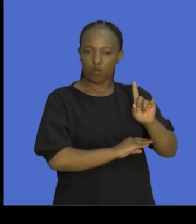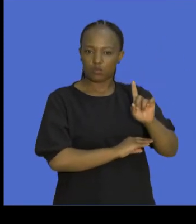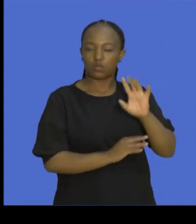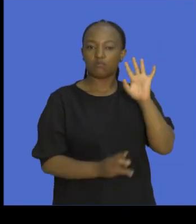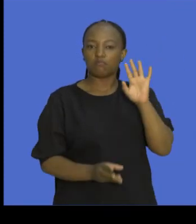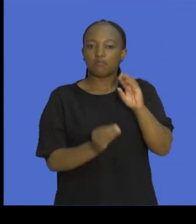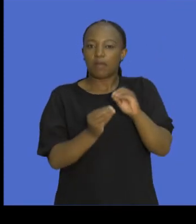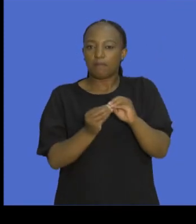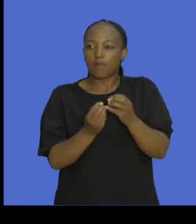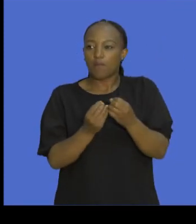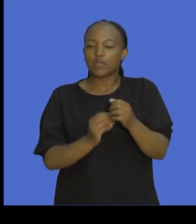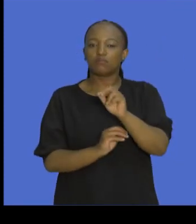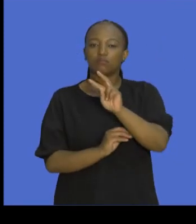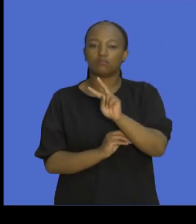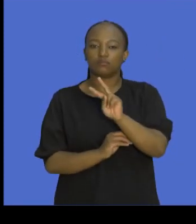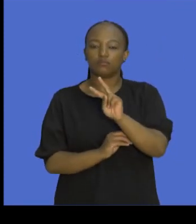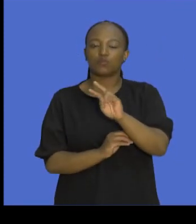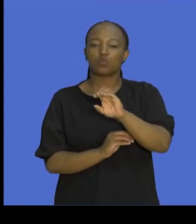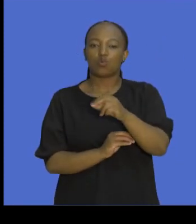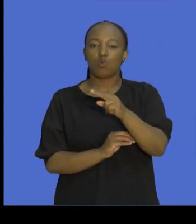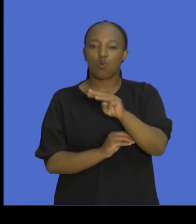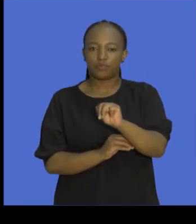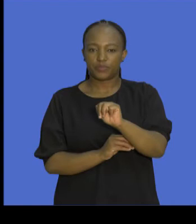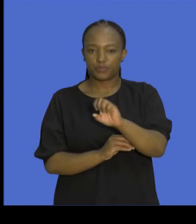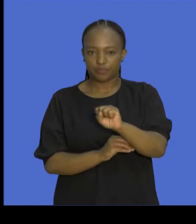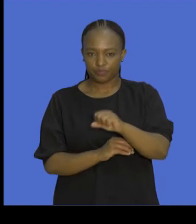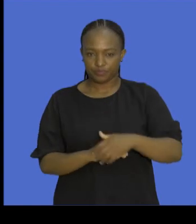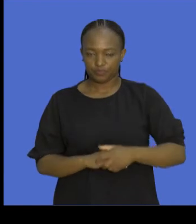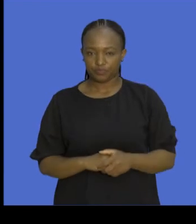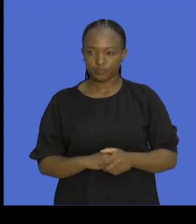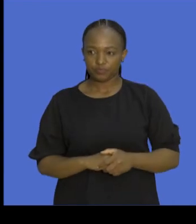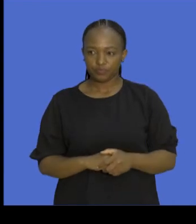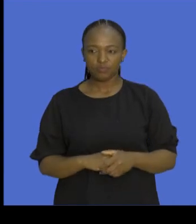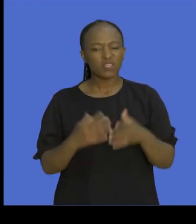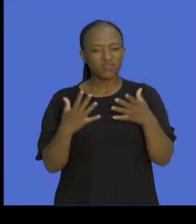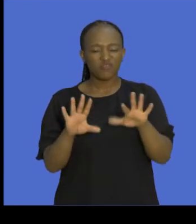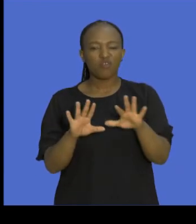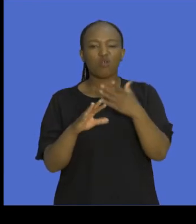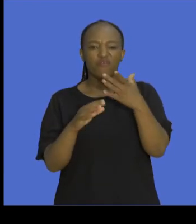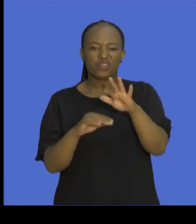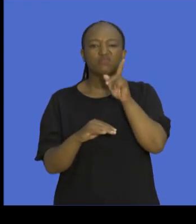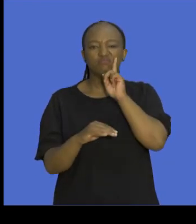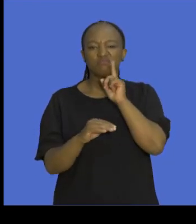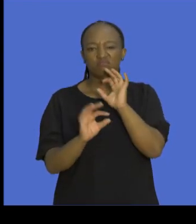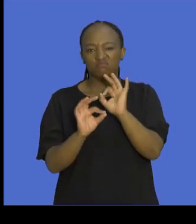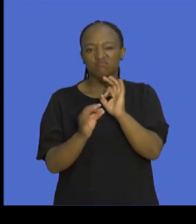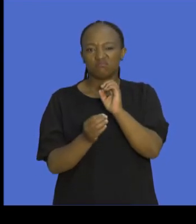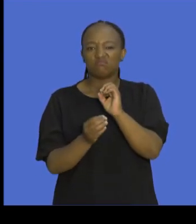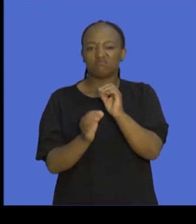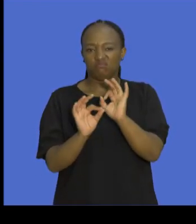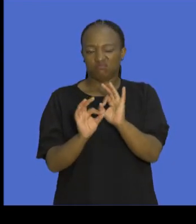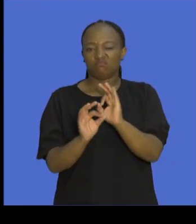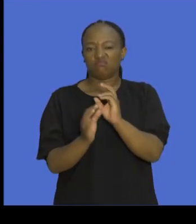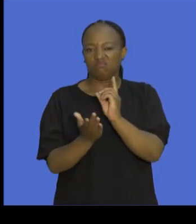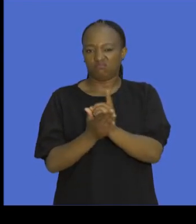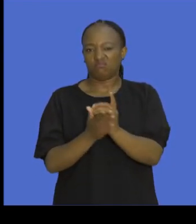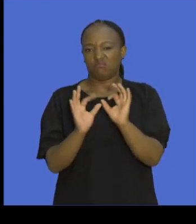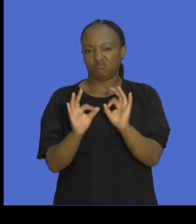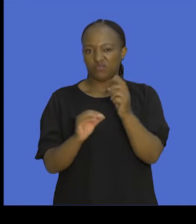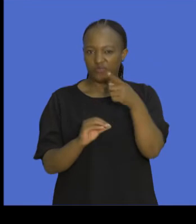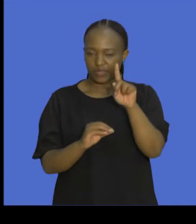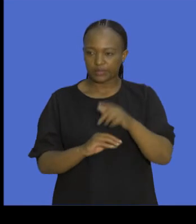there is 2 ohms, okay? We get the 2 ohms, which we've already verified. And then if we say 6 over 1.5,